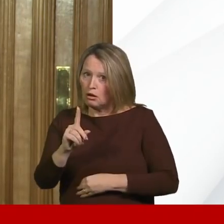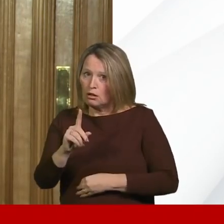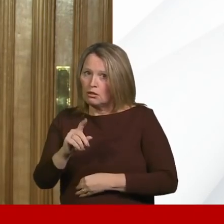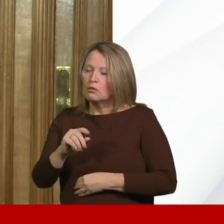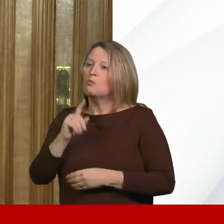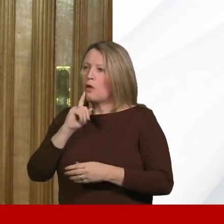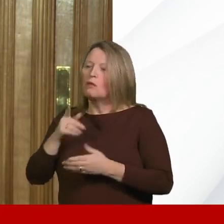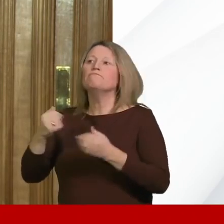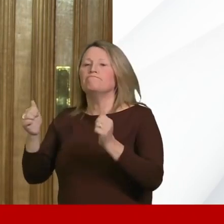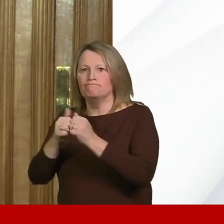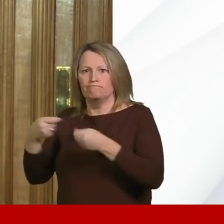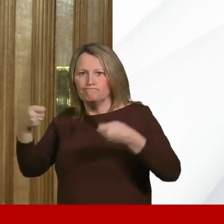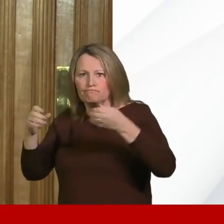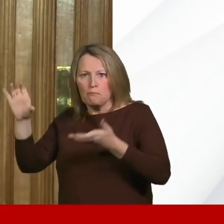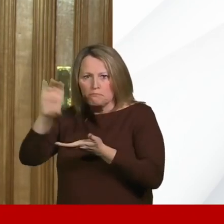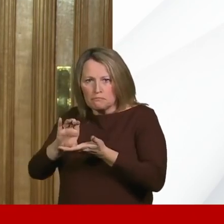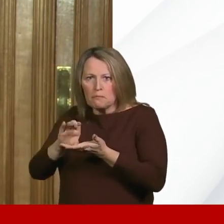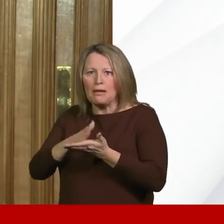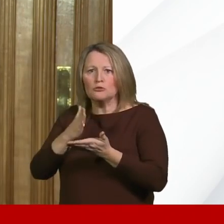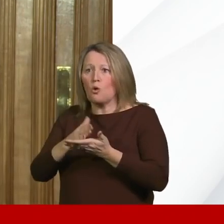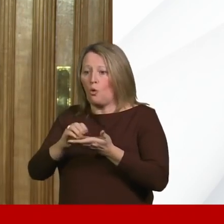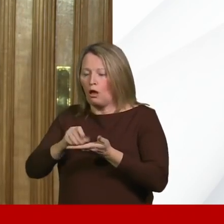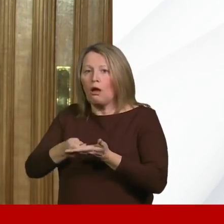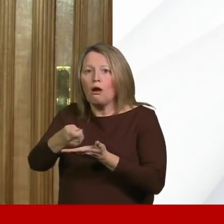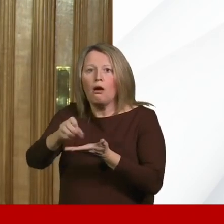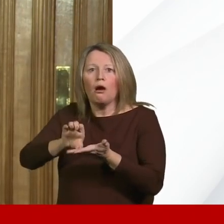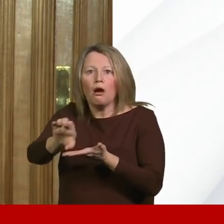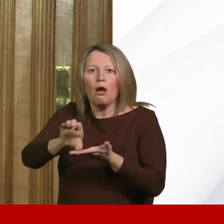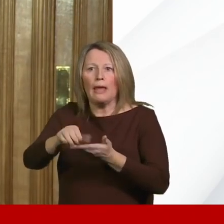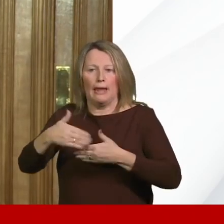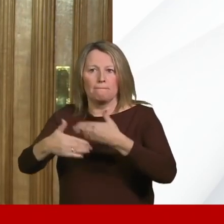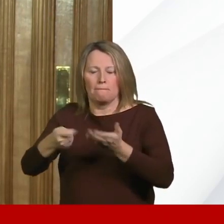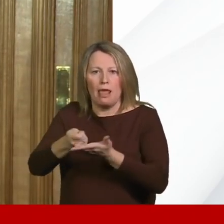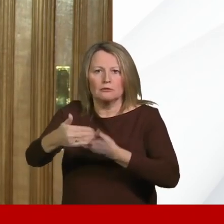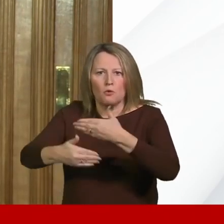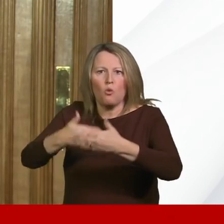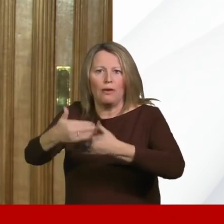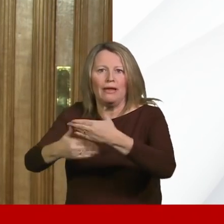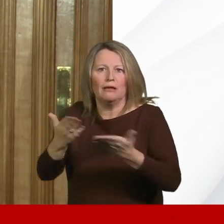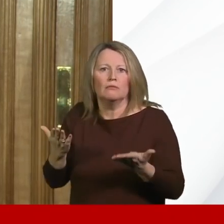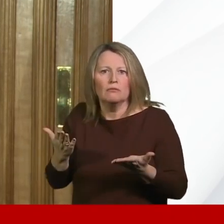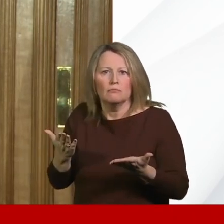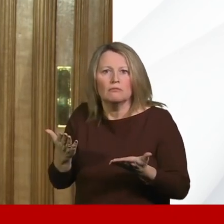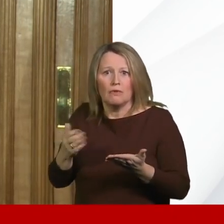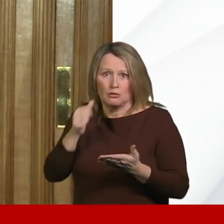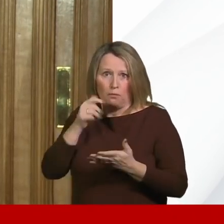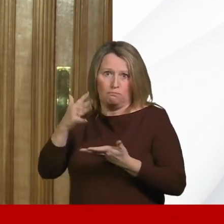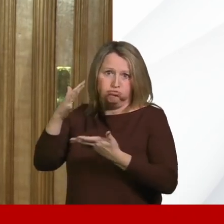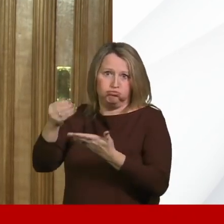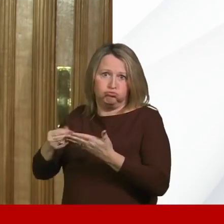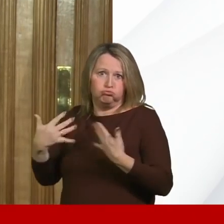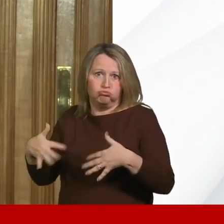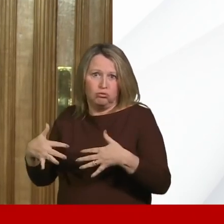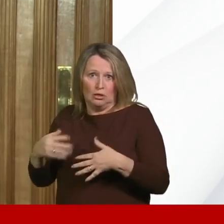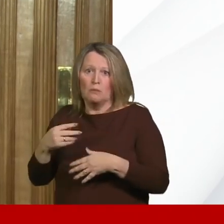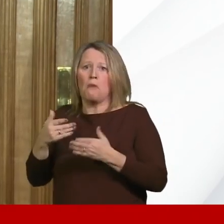to support business directly in cash terms, 25,000 grants